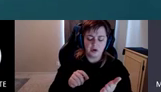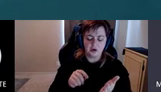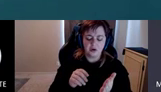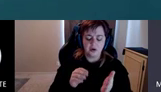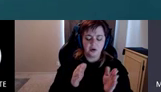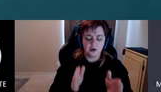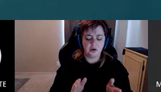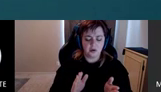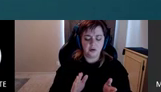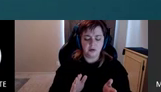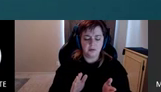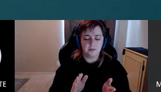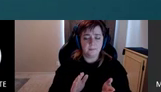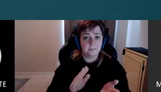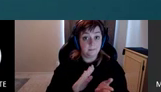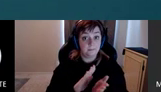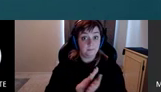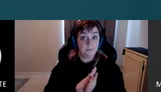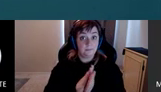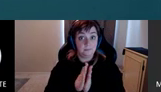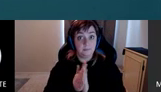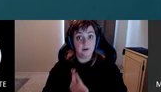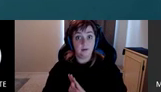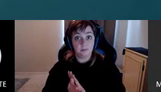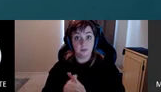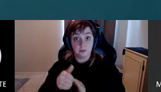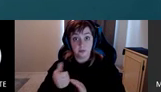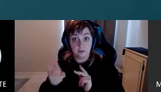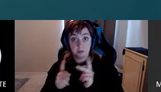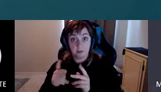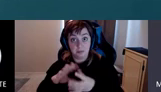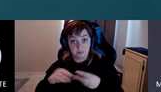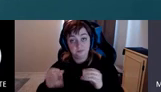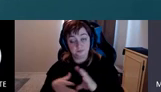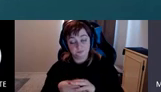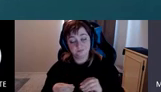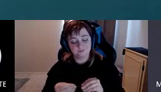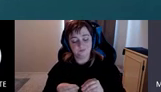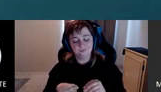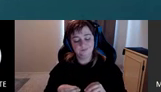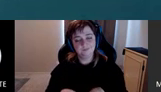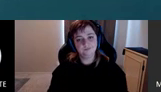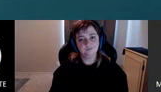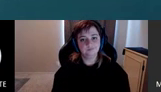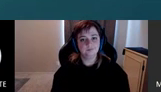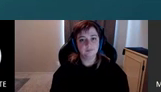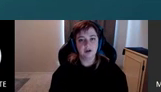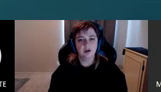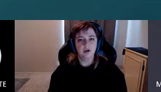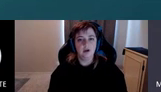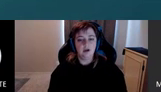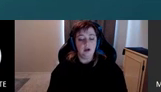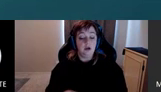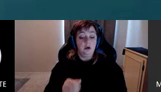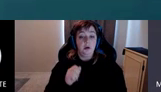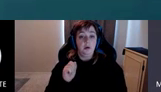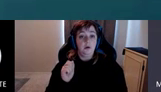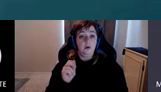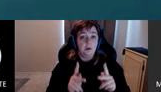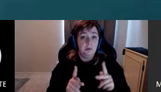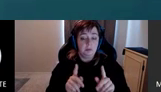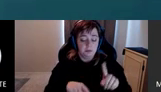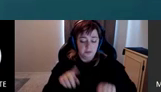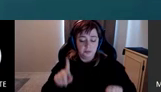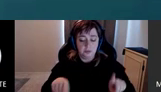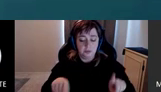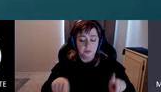Thank you. These are great. I love hearing this because it's also different. It's different for everyone, which is the beauty of it